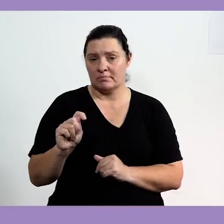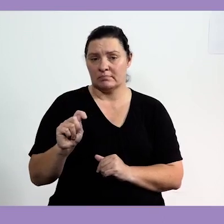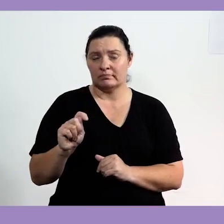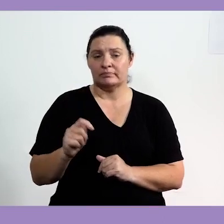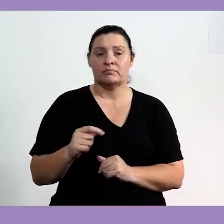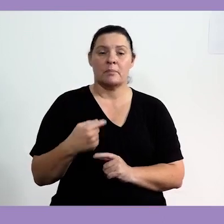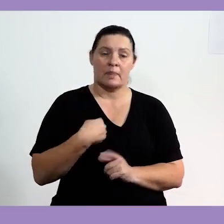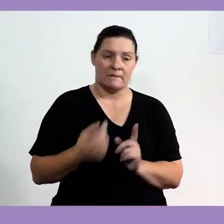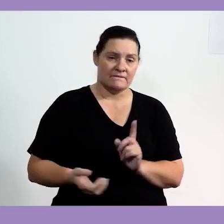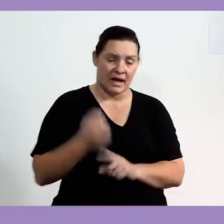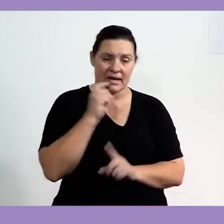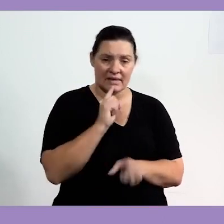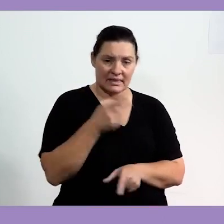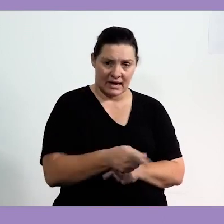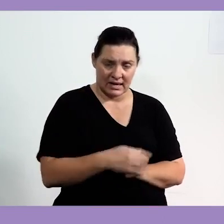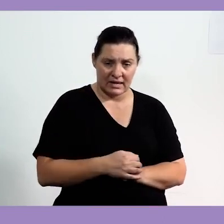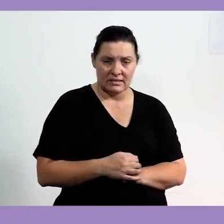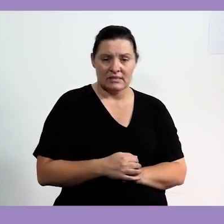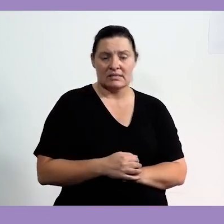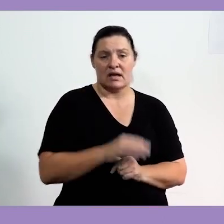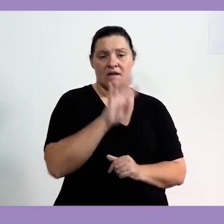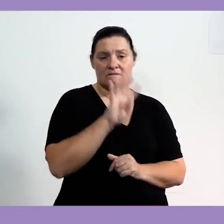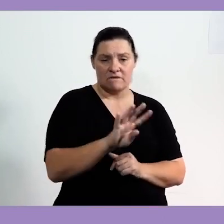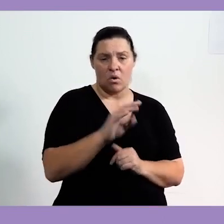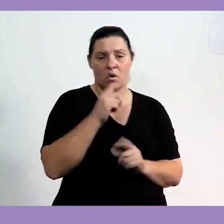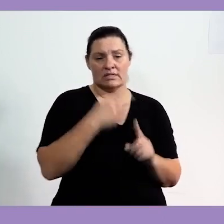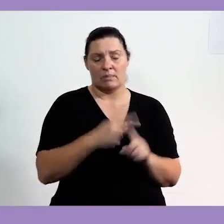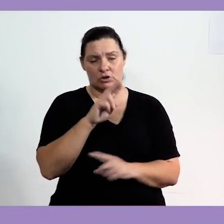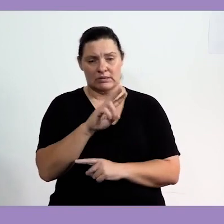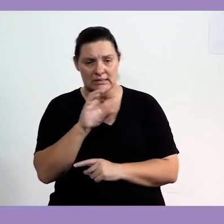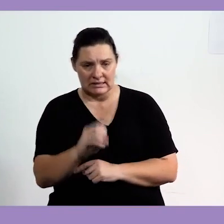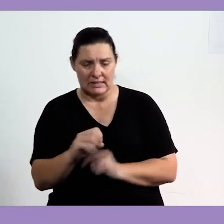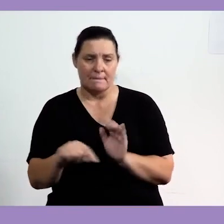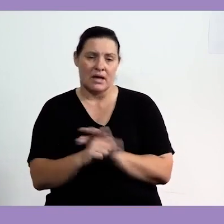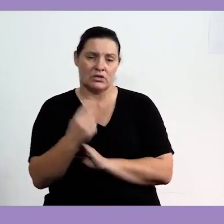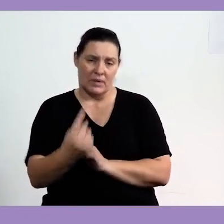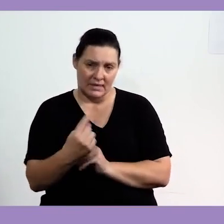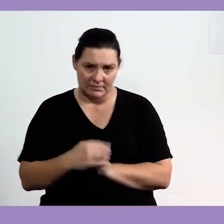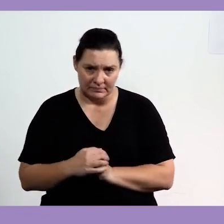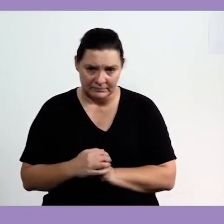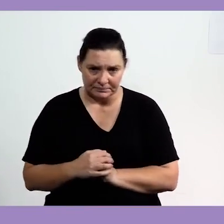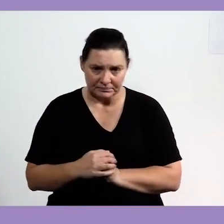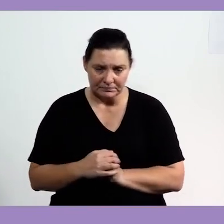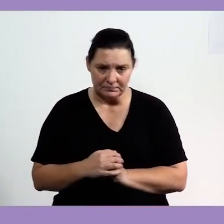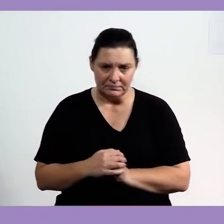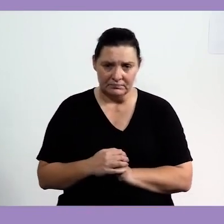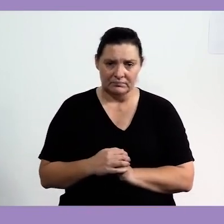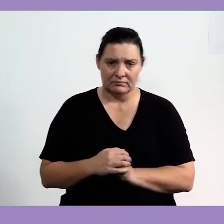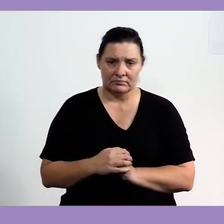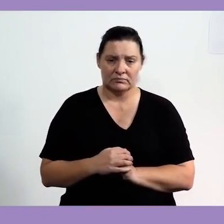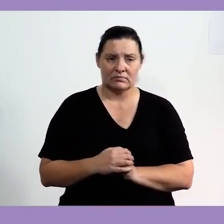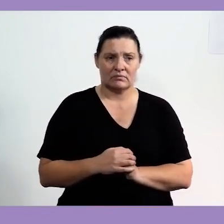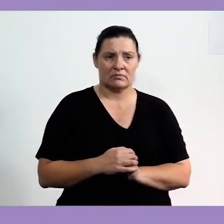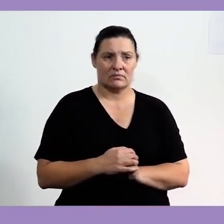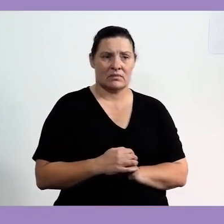term, if I need to find the answers there, you are just going to punch them into your calculator. So for the 20th term, we are